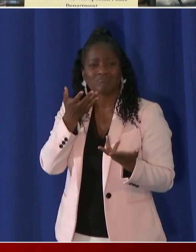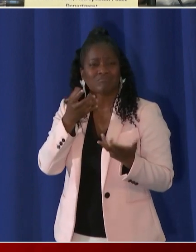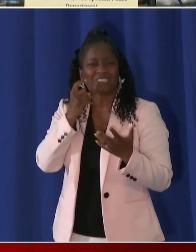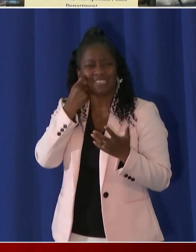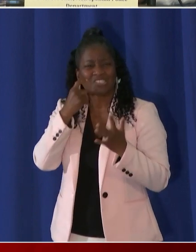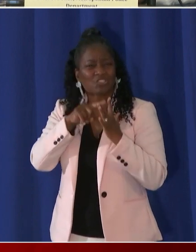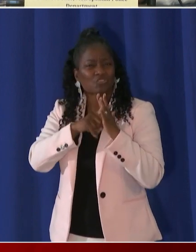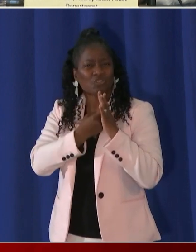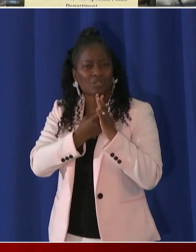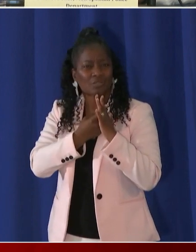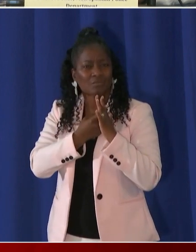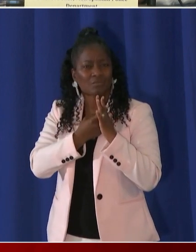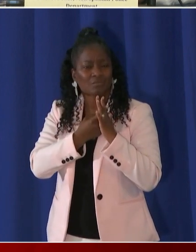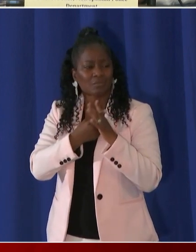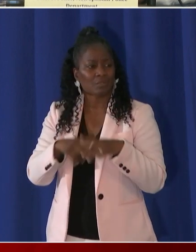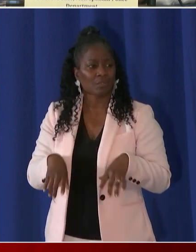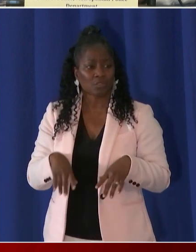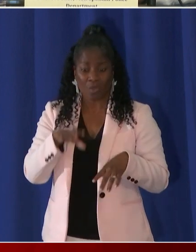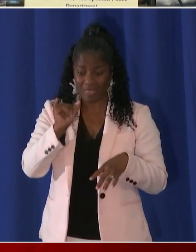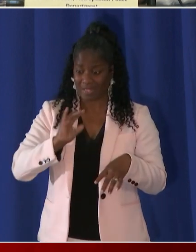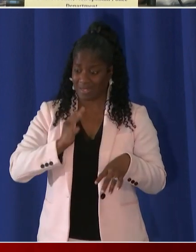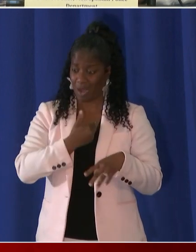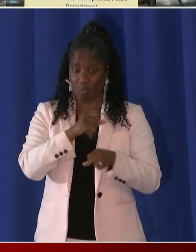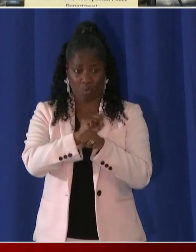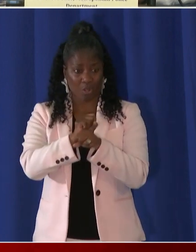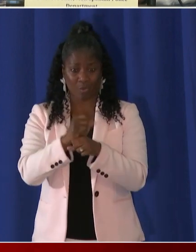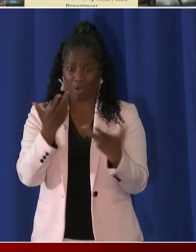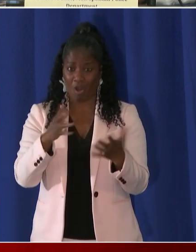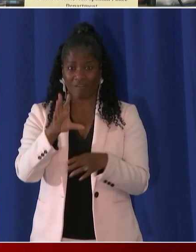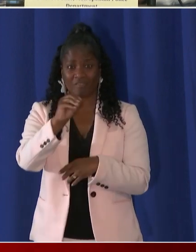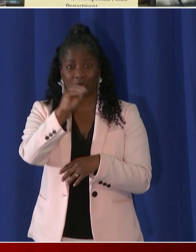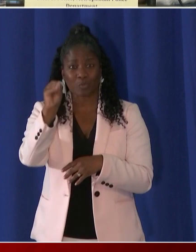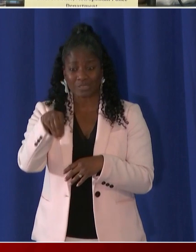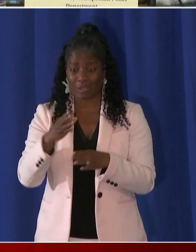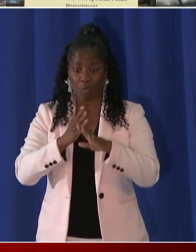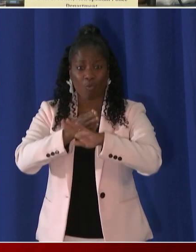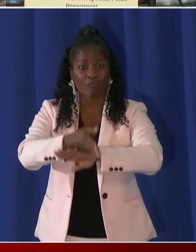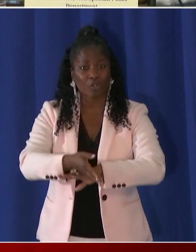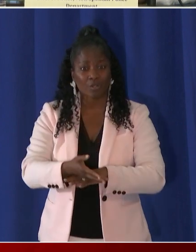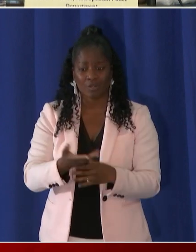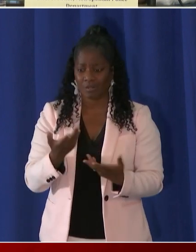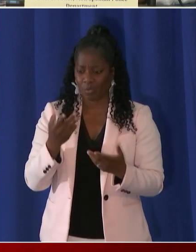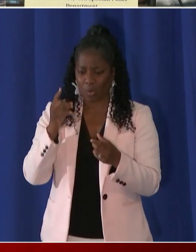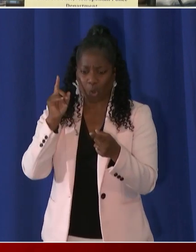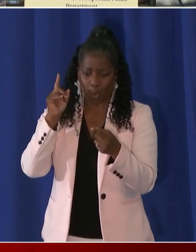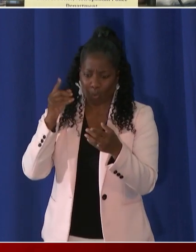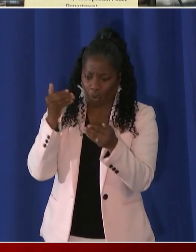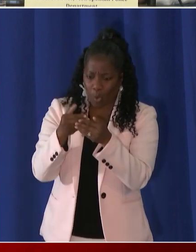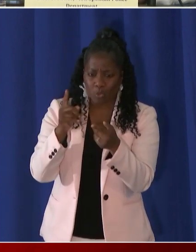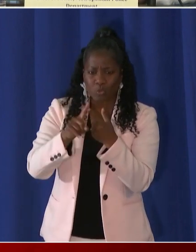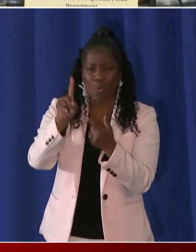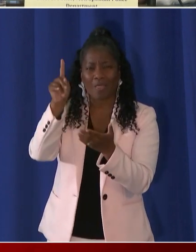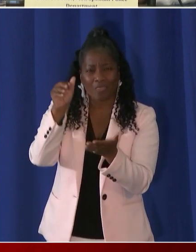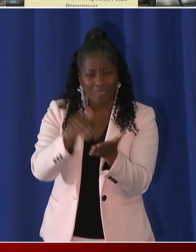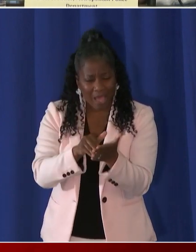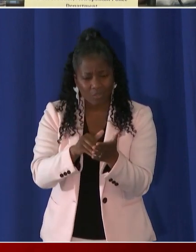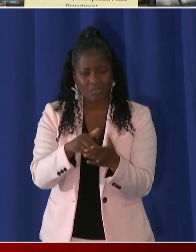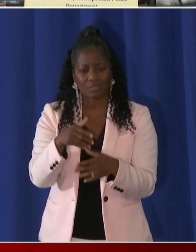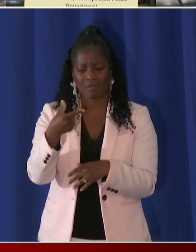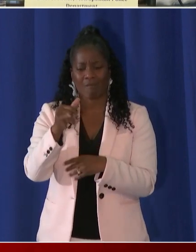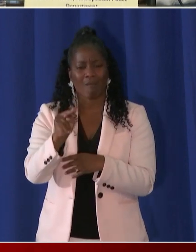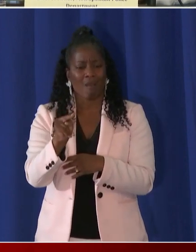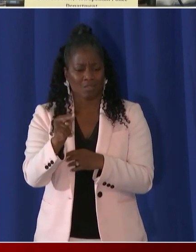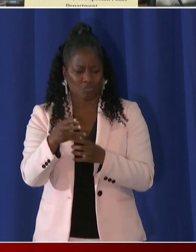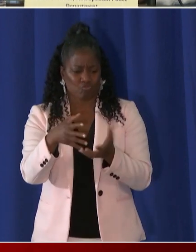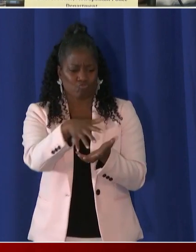That's the work of the Metropolitan Police Department right now. We're already 50% over. We're almost at 1,000 firearms recovered this year so